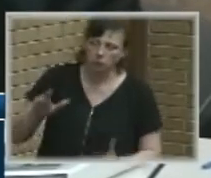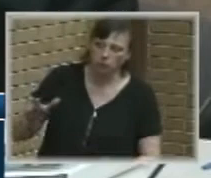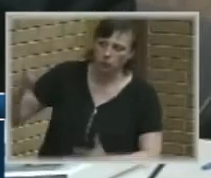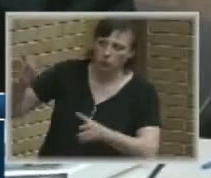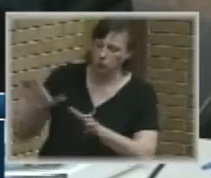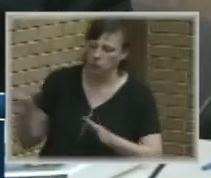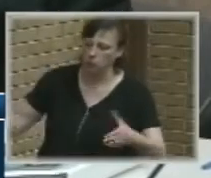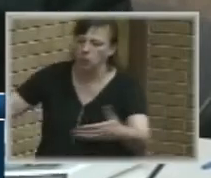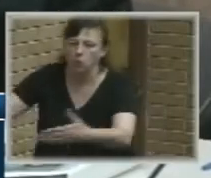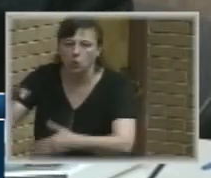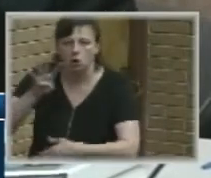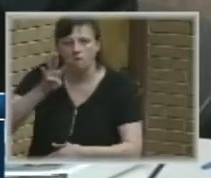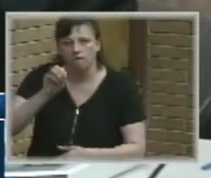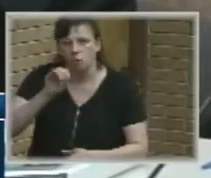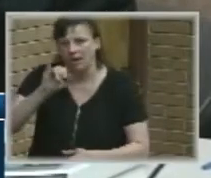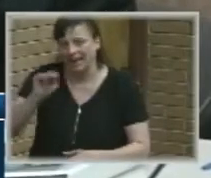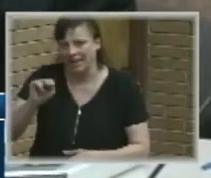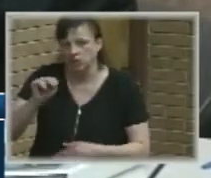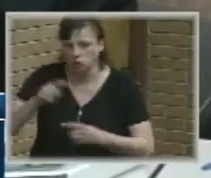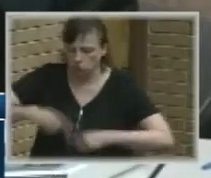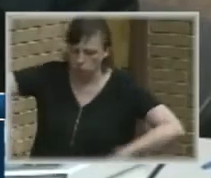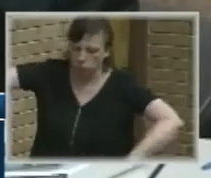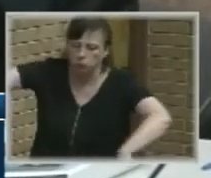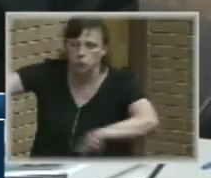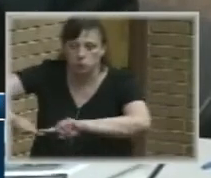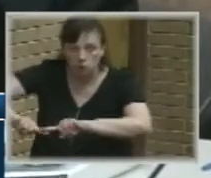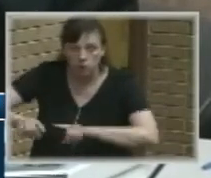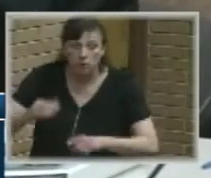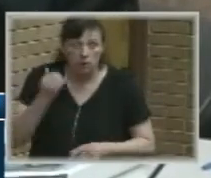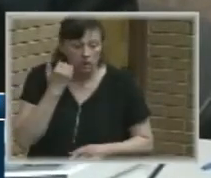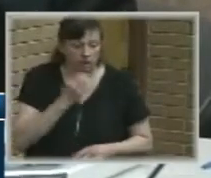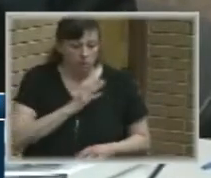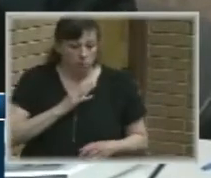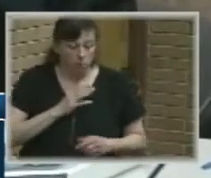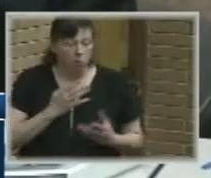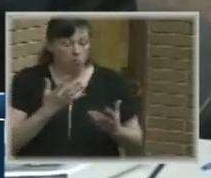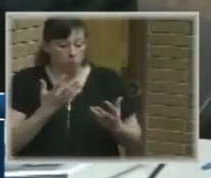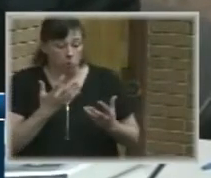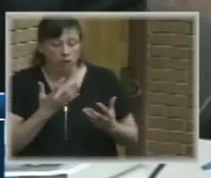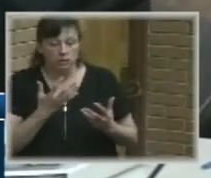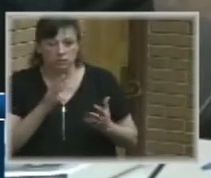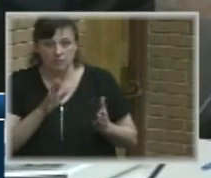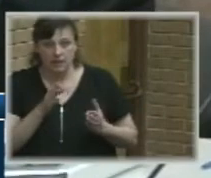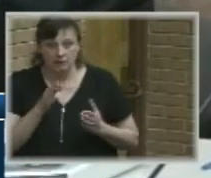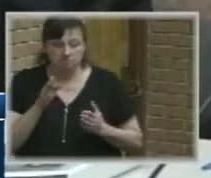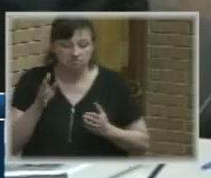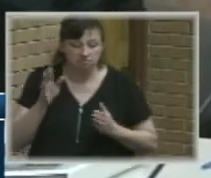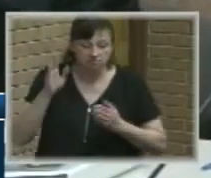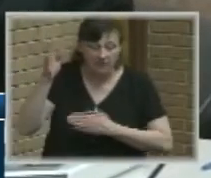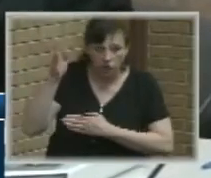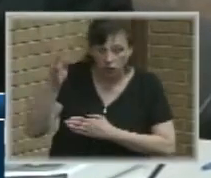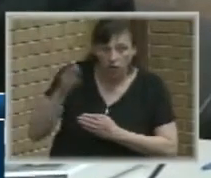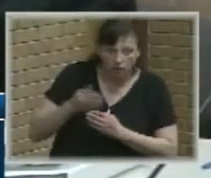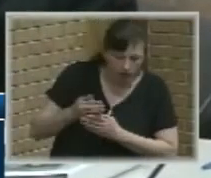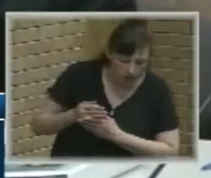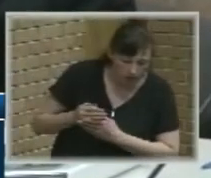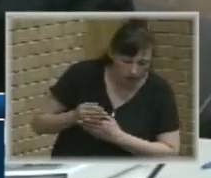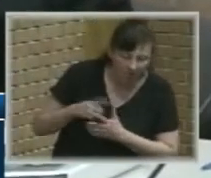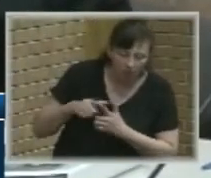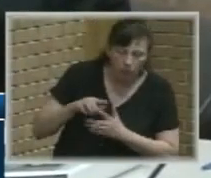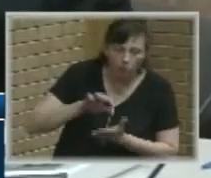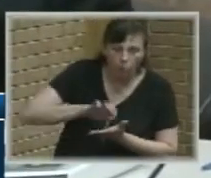we need to hold the public hearing tonight. If the board sees fit, once the public hearing ends and the board sees fit to authorize its removal, we'll have the tree